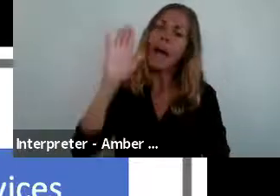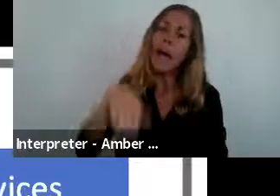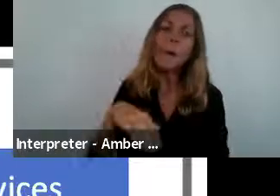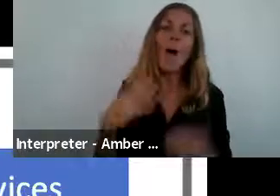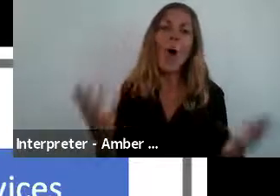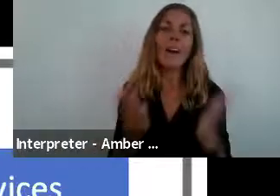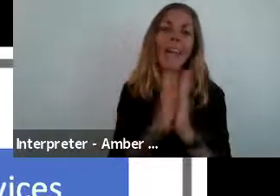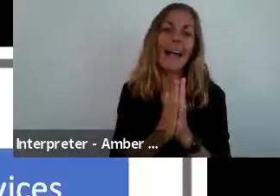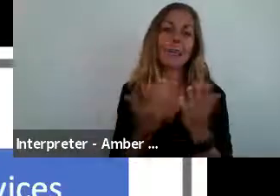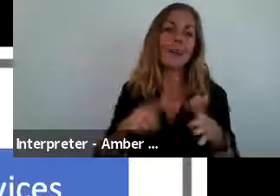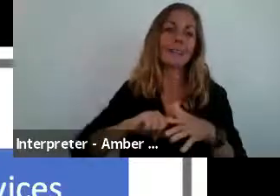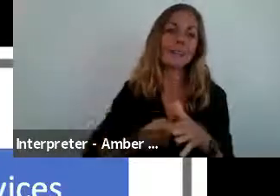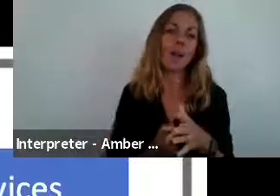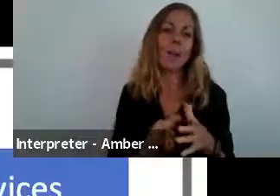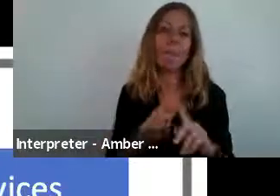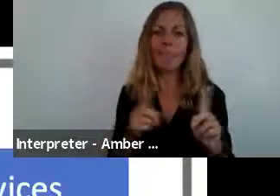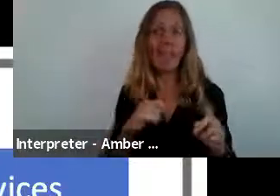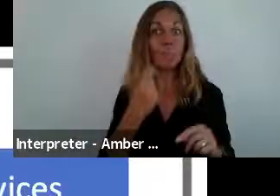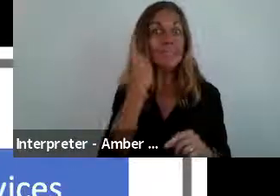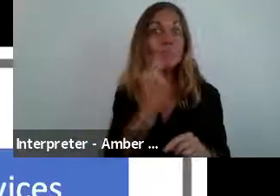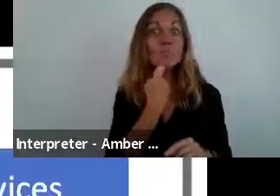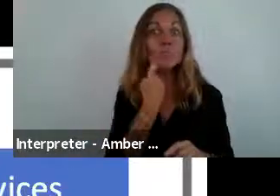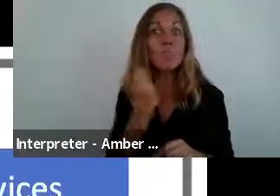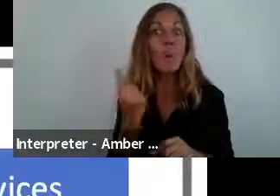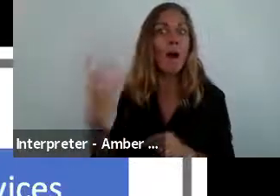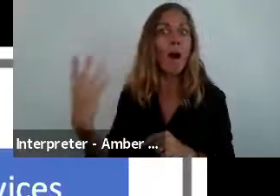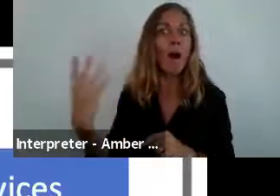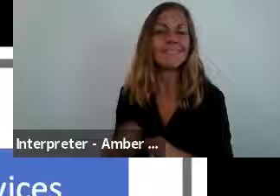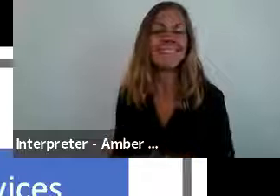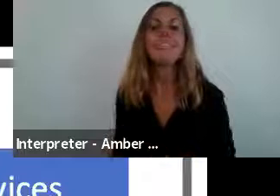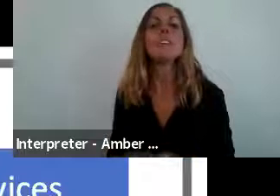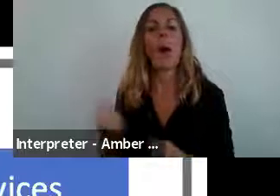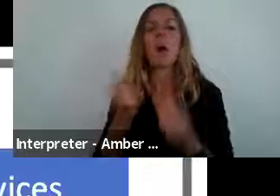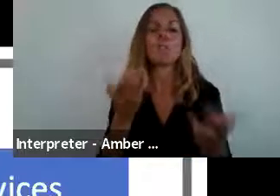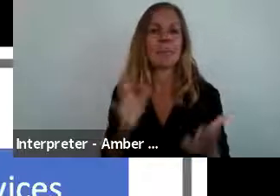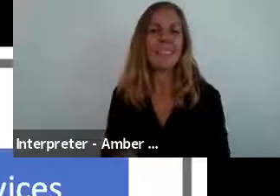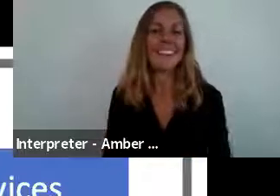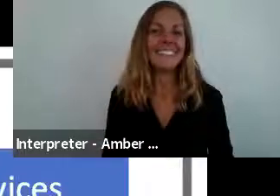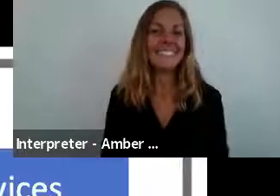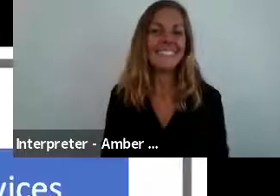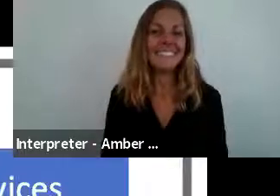started, but that's because one of my things just shut down. So I always recommend that.